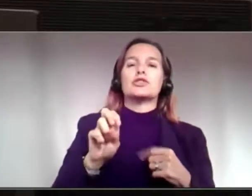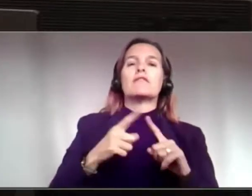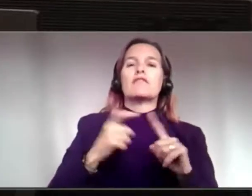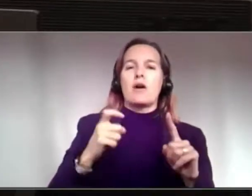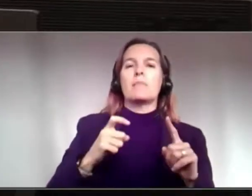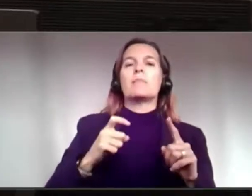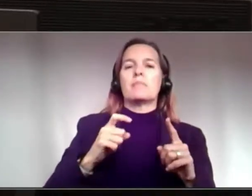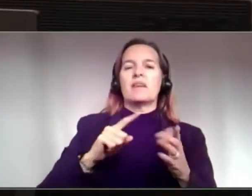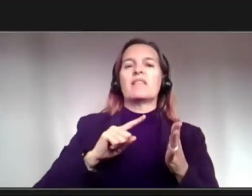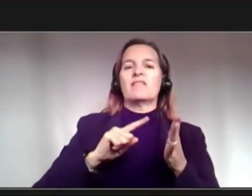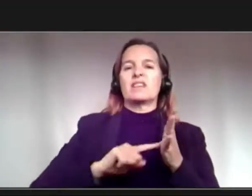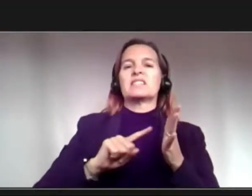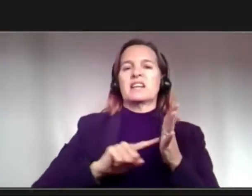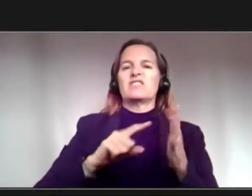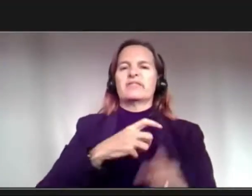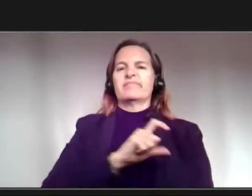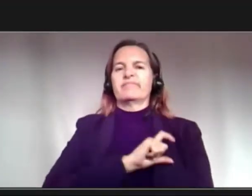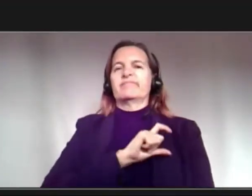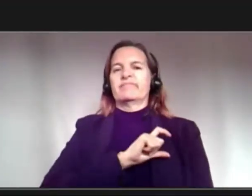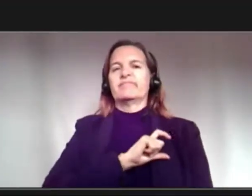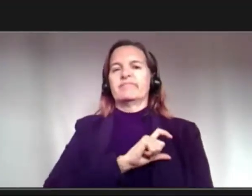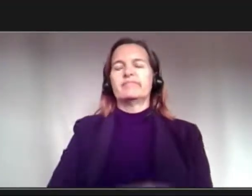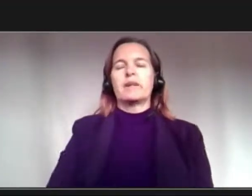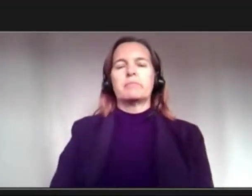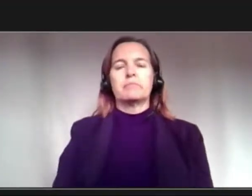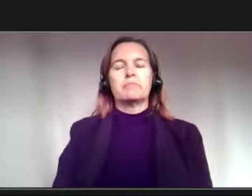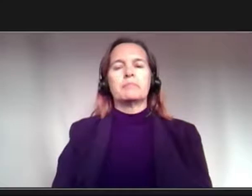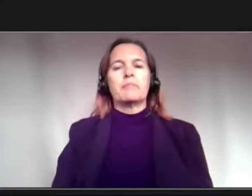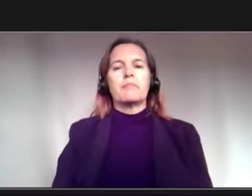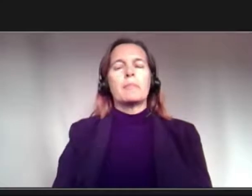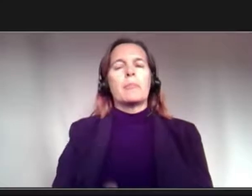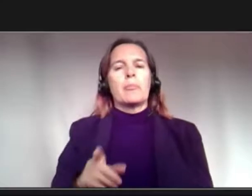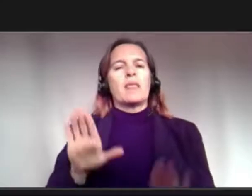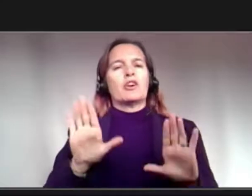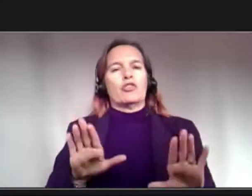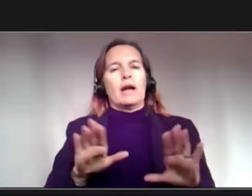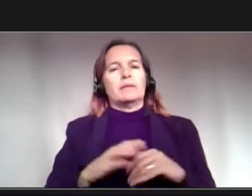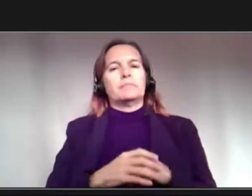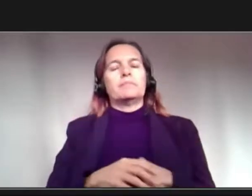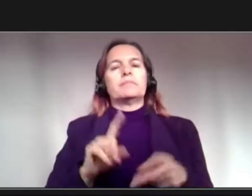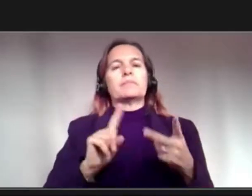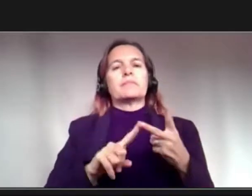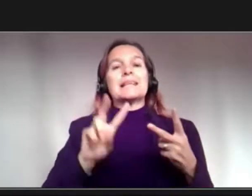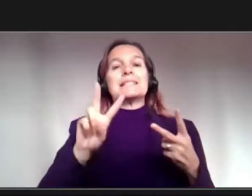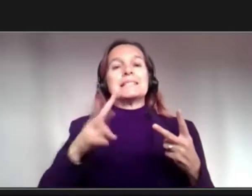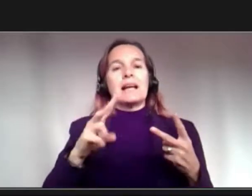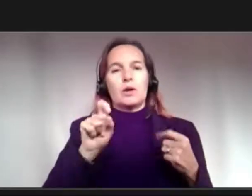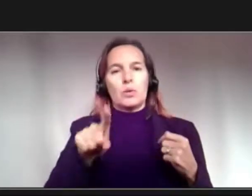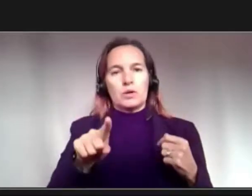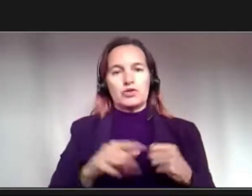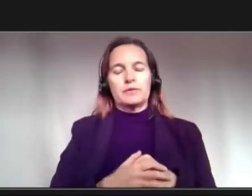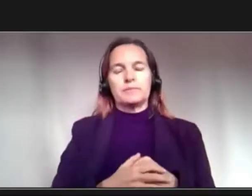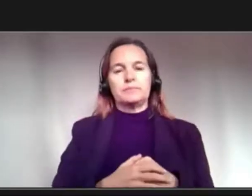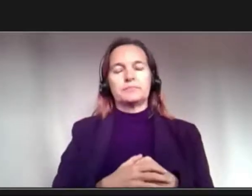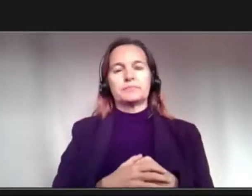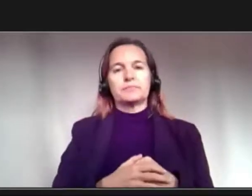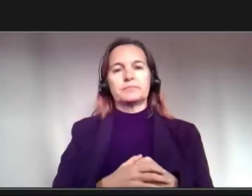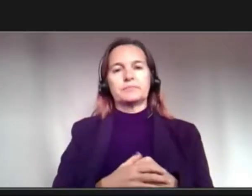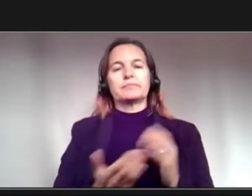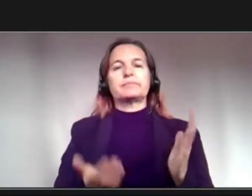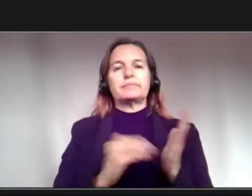unit. Great. My second question is, again, for Dr.